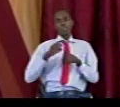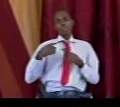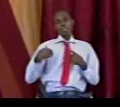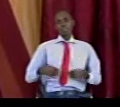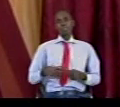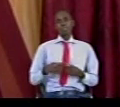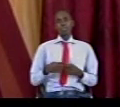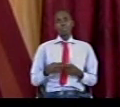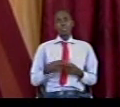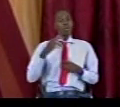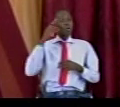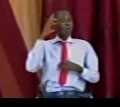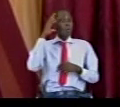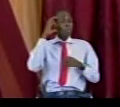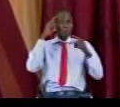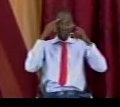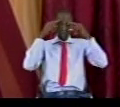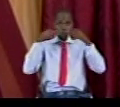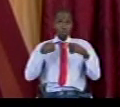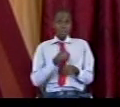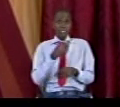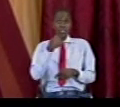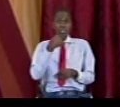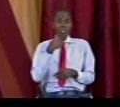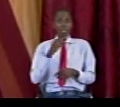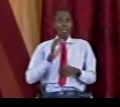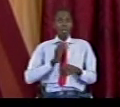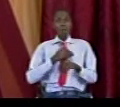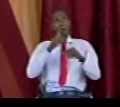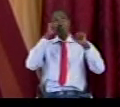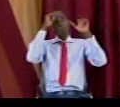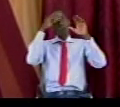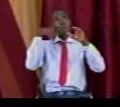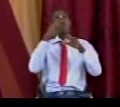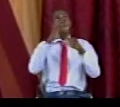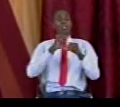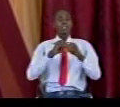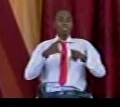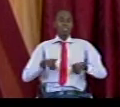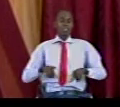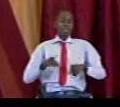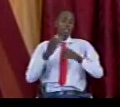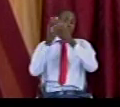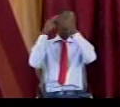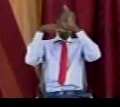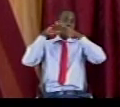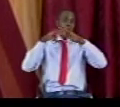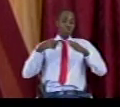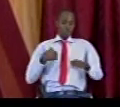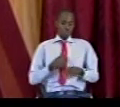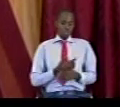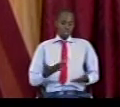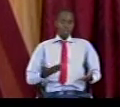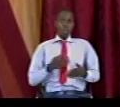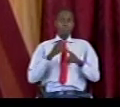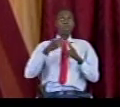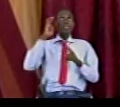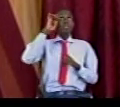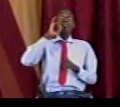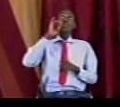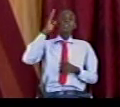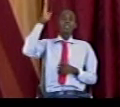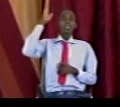which art in heaven is our God. And you live on earth, but he lives in heaven. Heaven is the